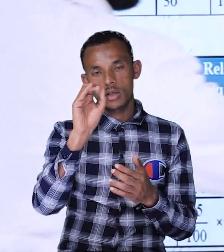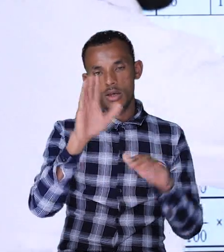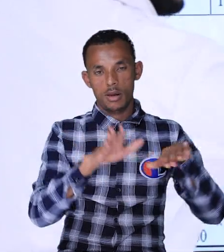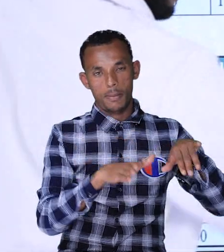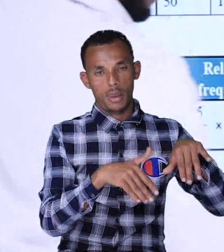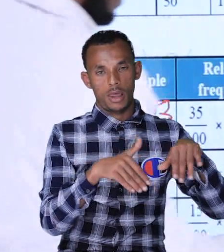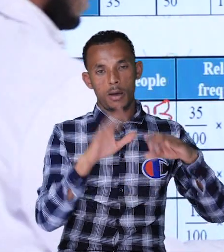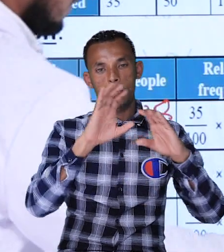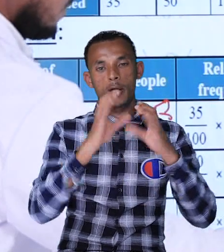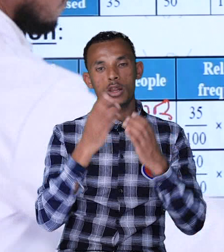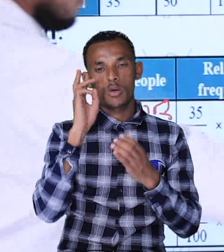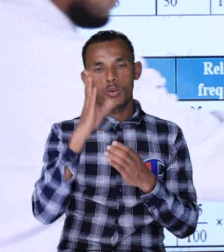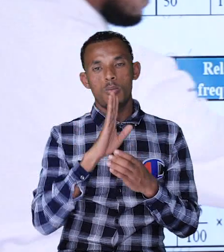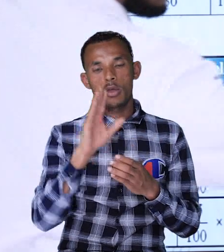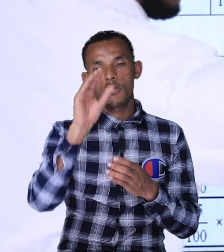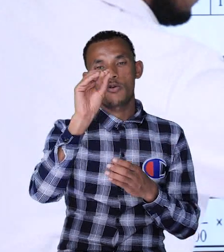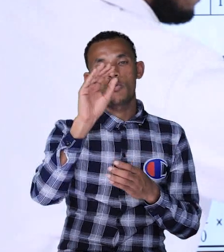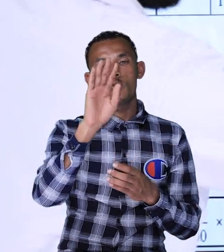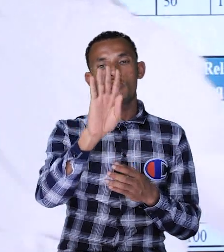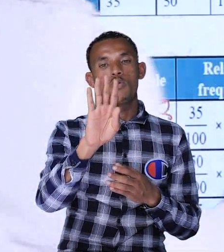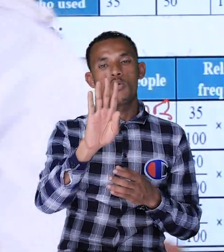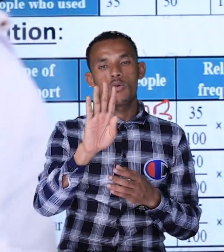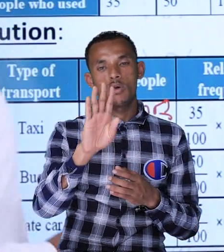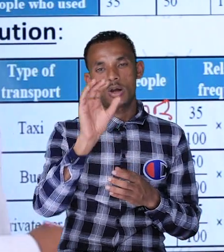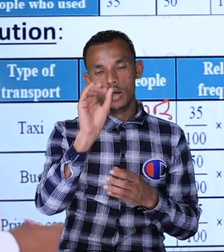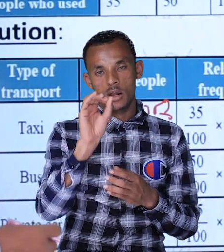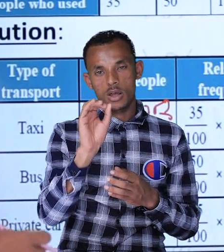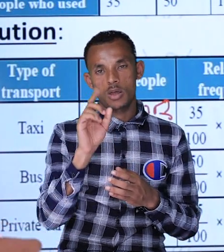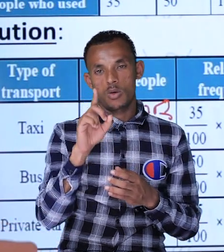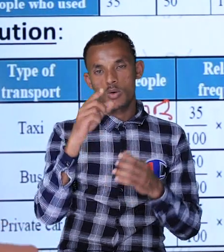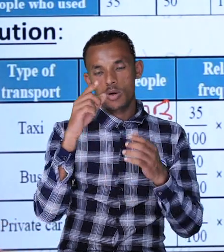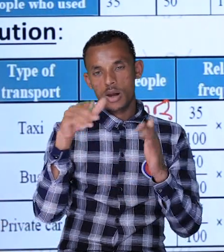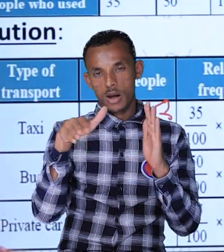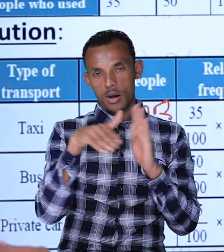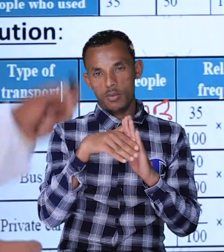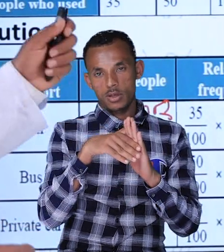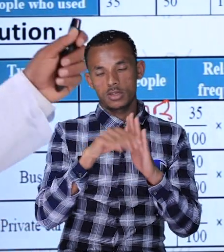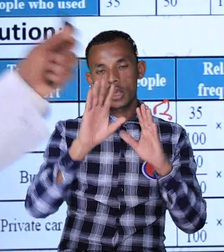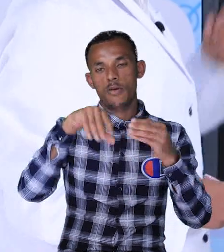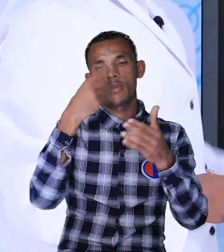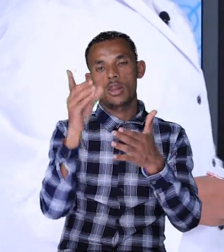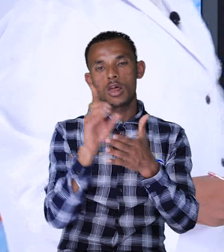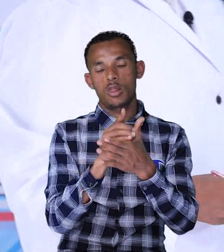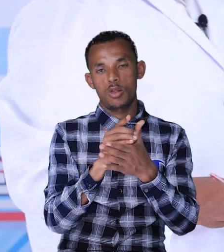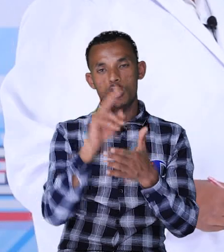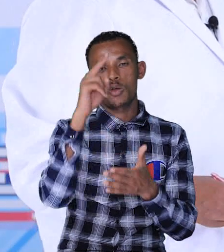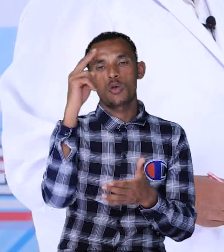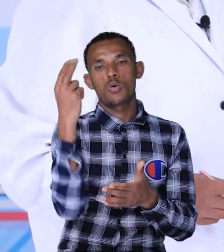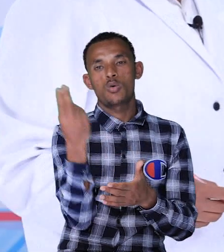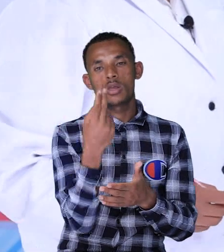remaining part will be it is 54 degrees. So you can represent a given data